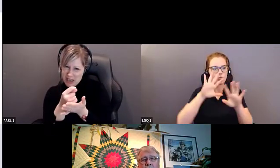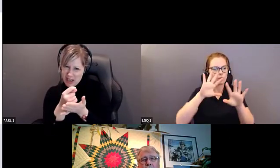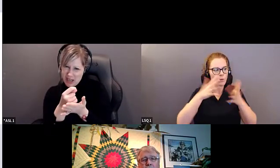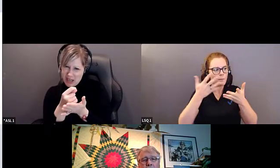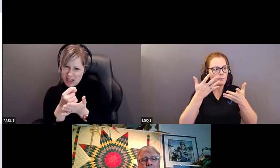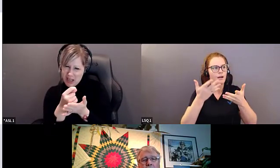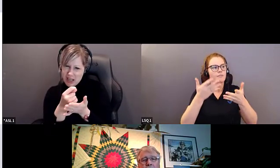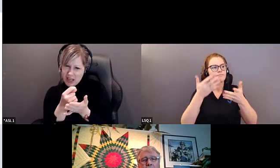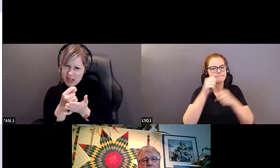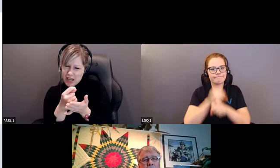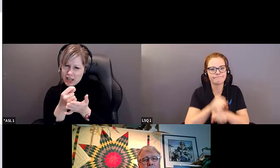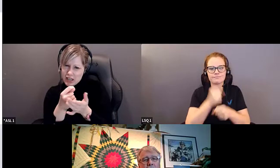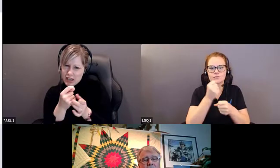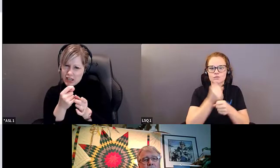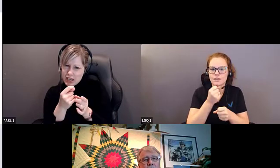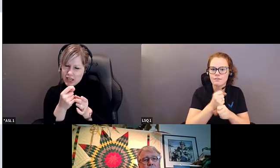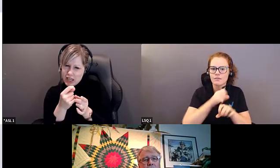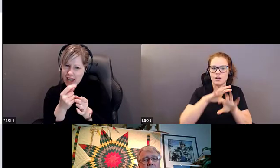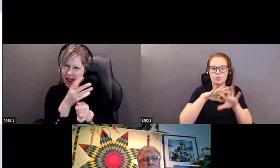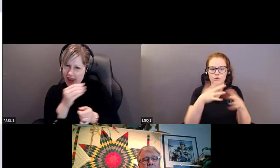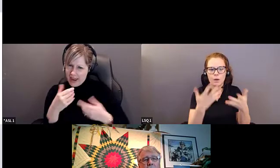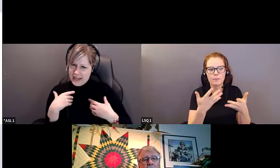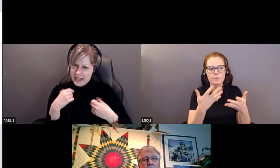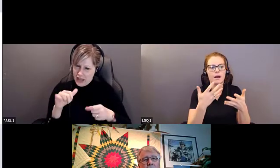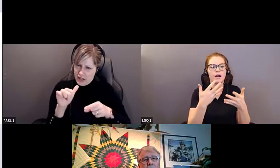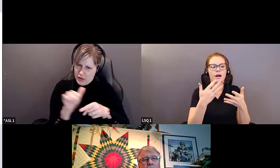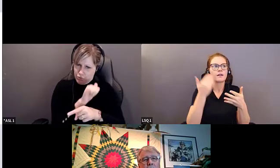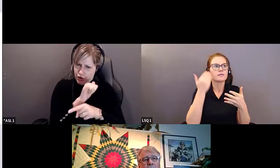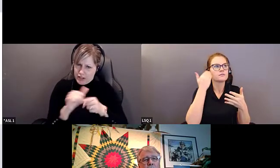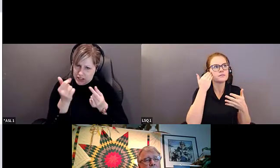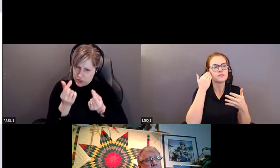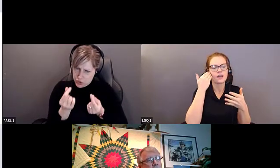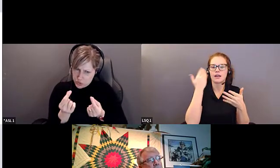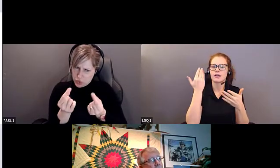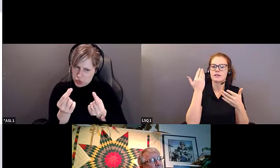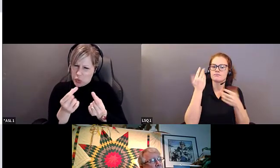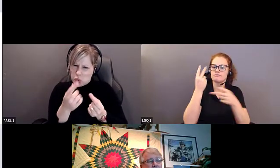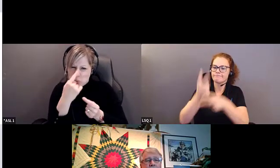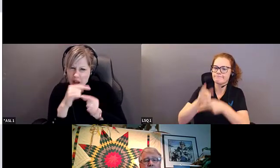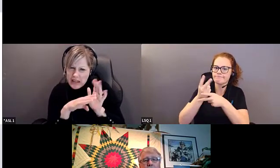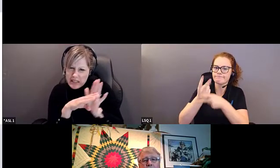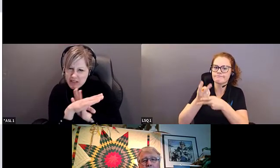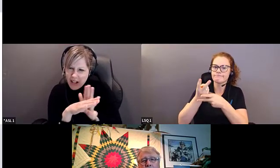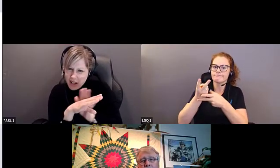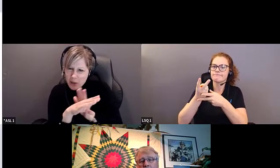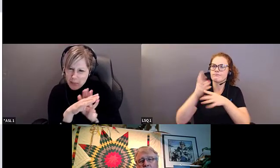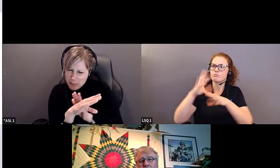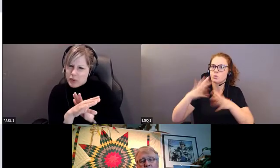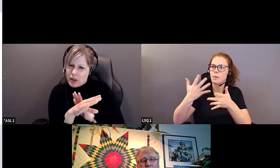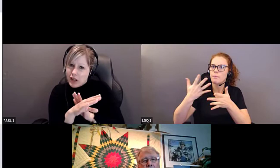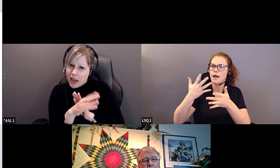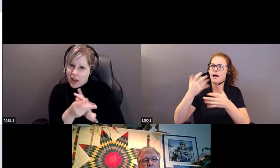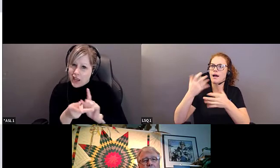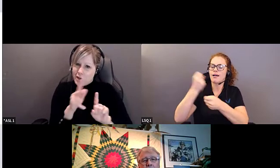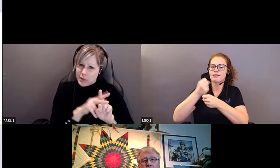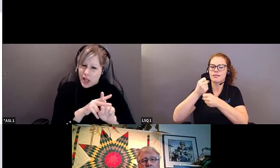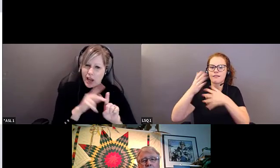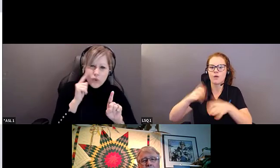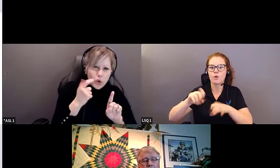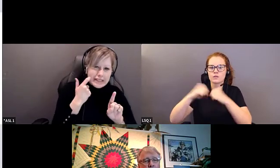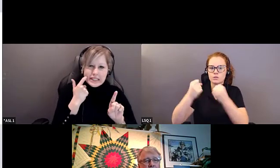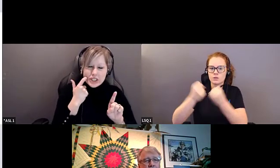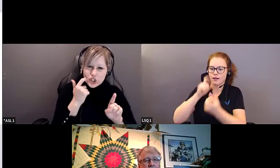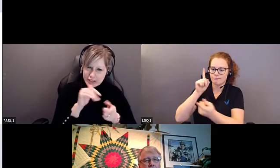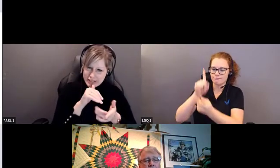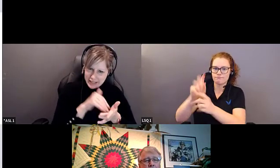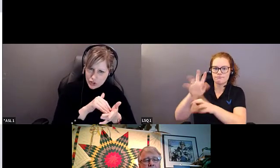forms in healing practices within our addictions and solvent abuse centers